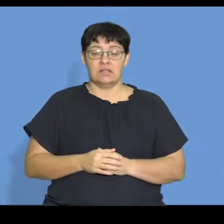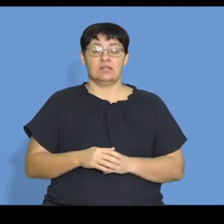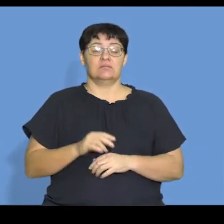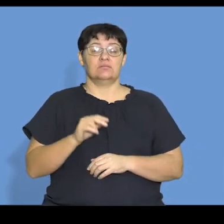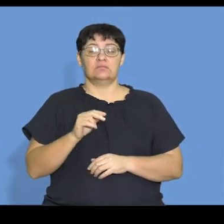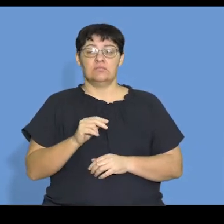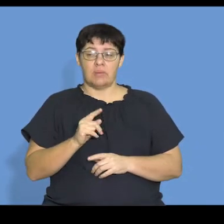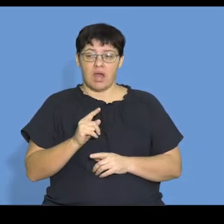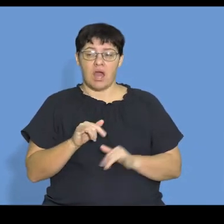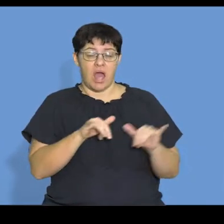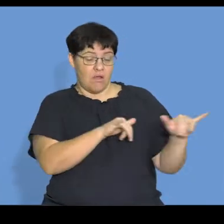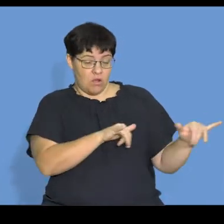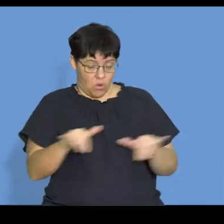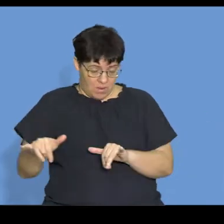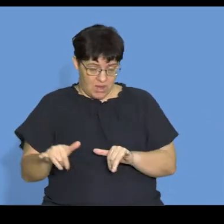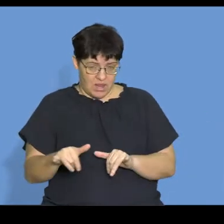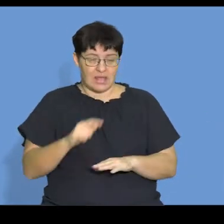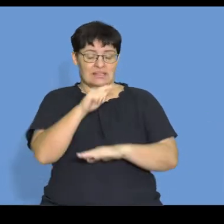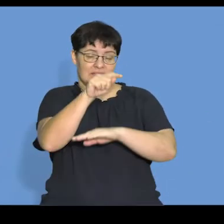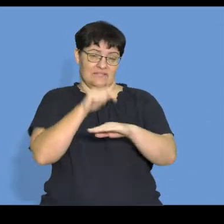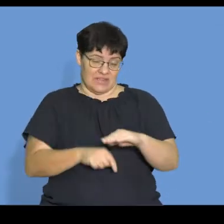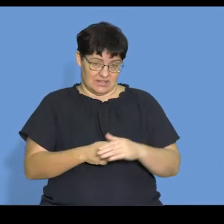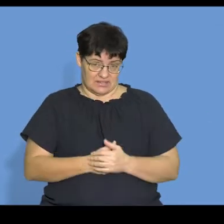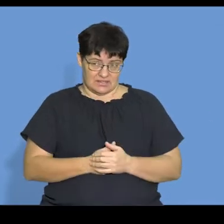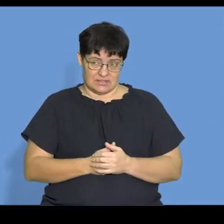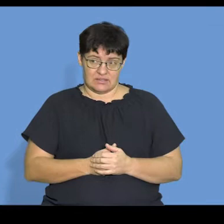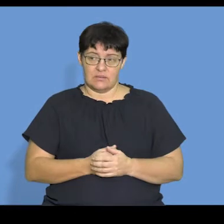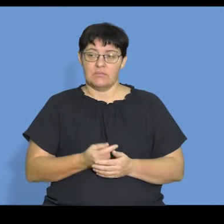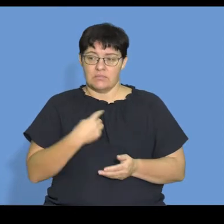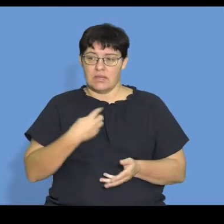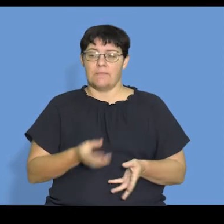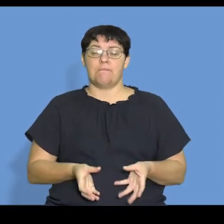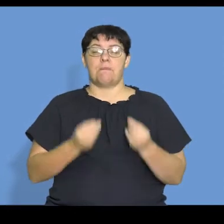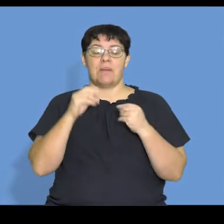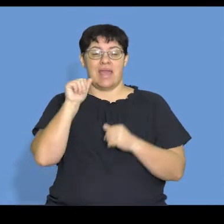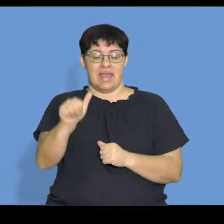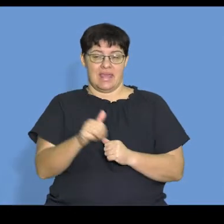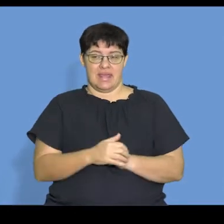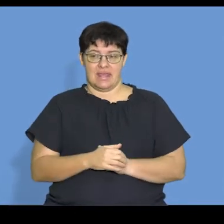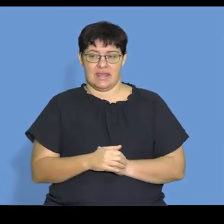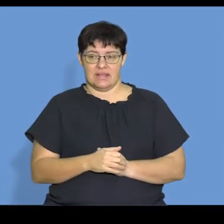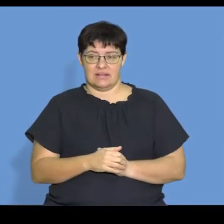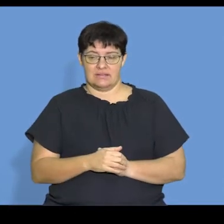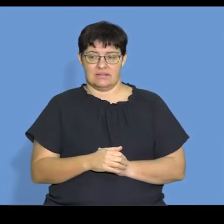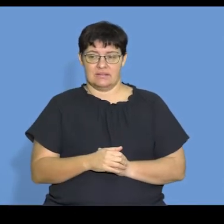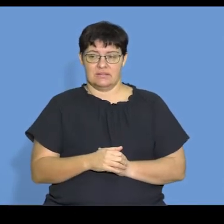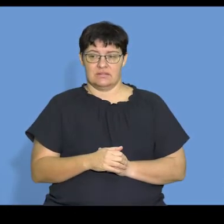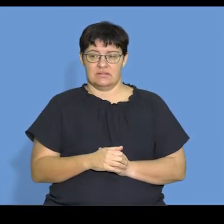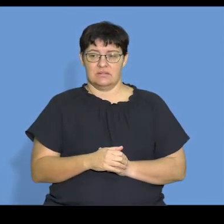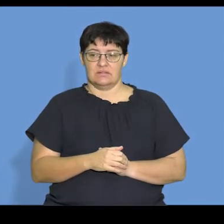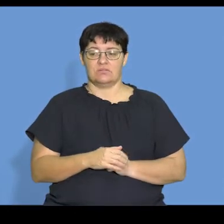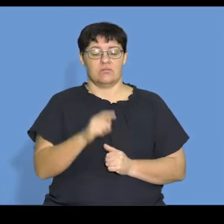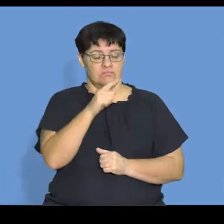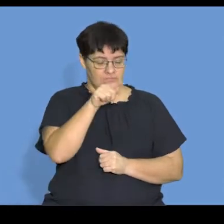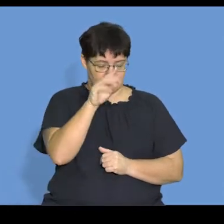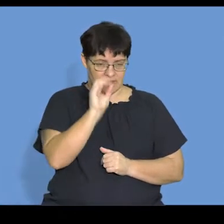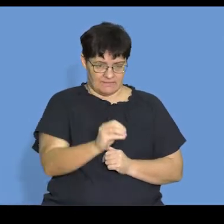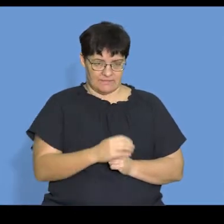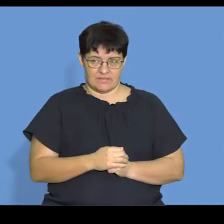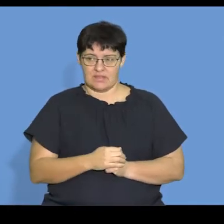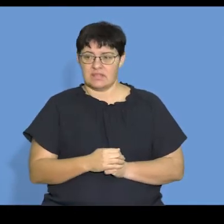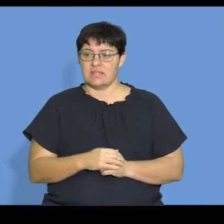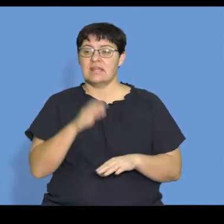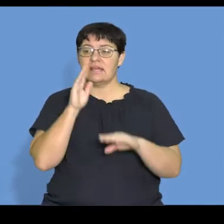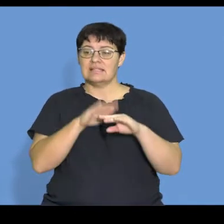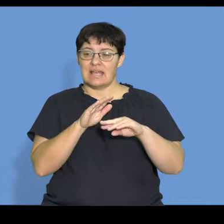the highest common factor. This will just give me a. That's the first term I write inside the bracket. I will take the